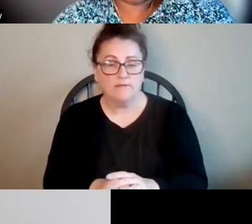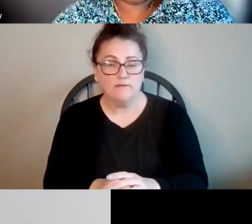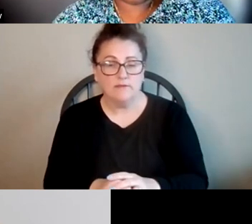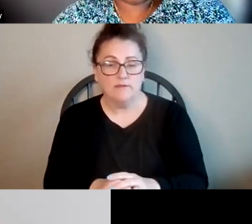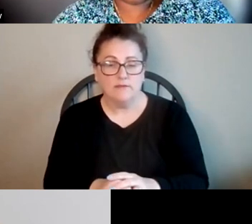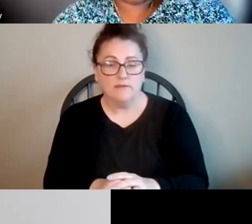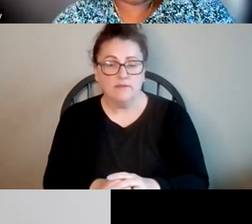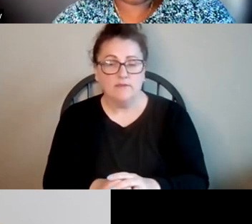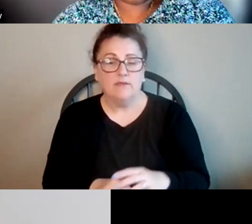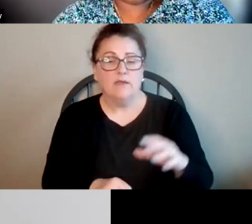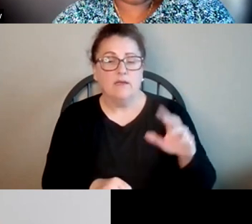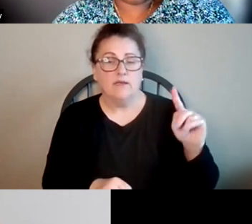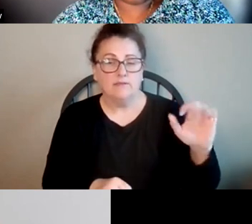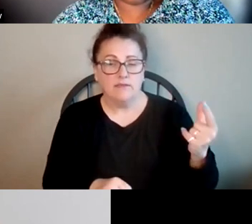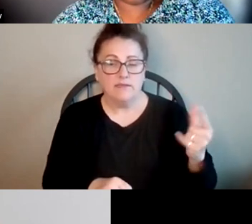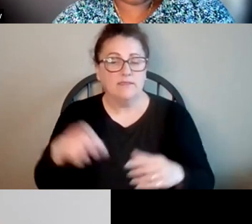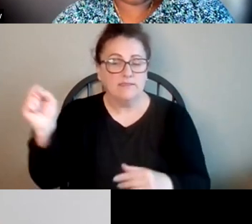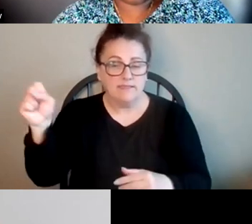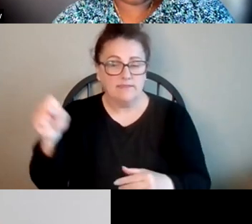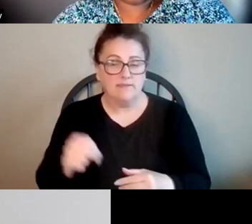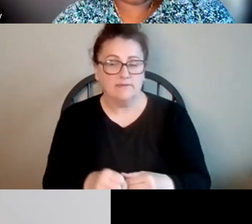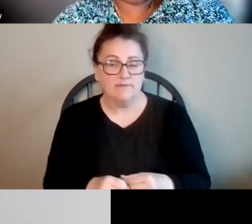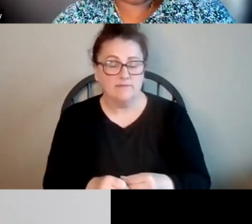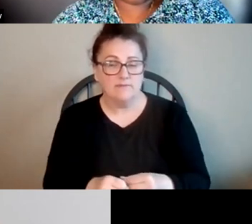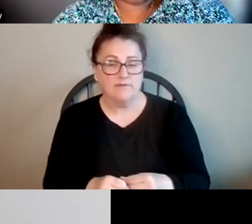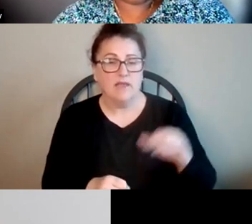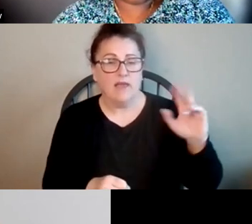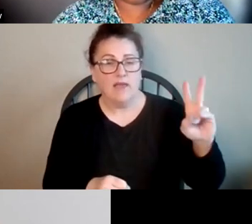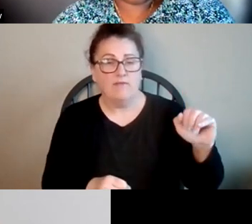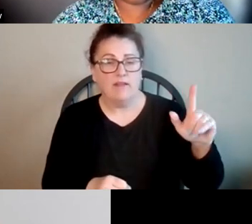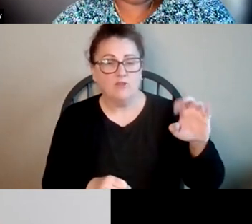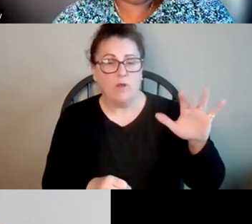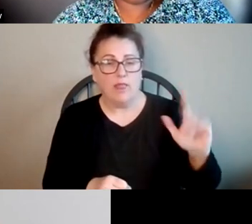Ms. Tang? Yes. Mr. Valenzuela?